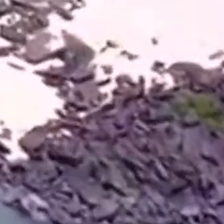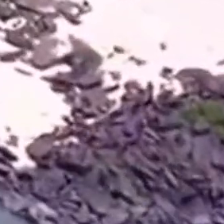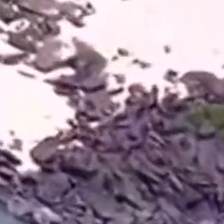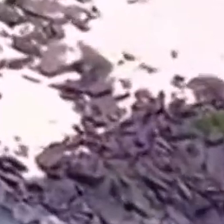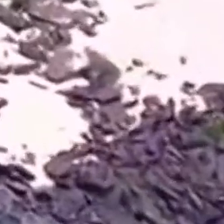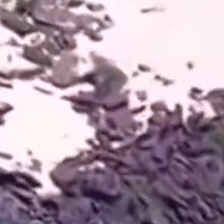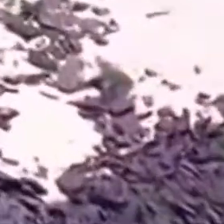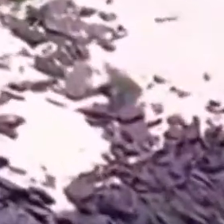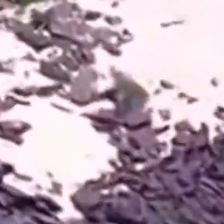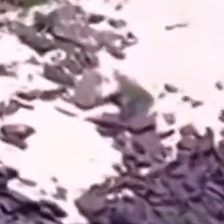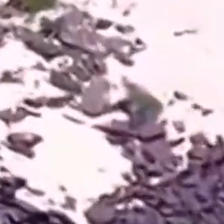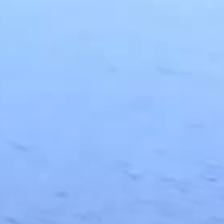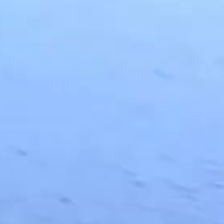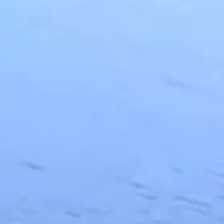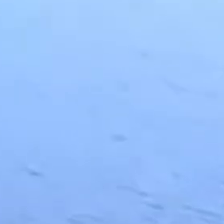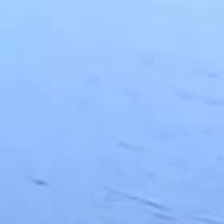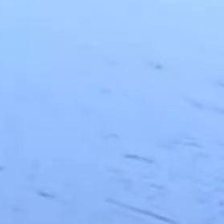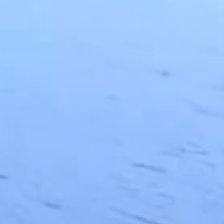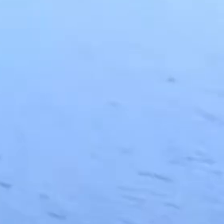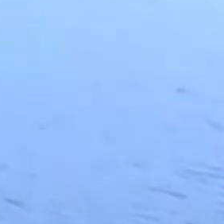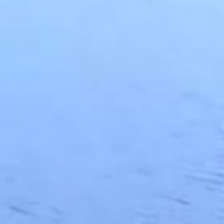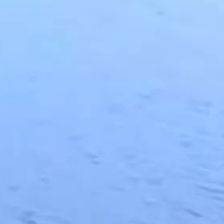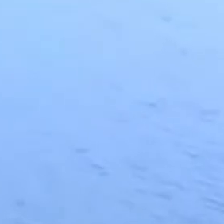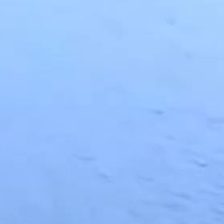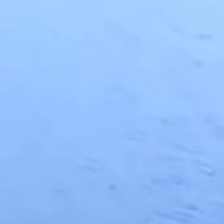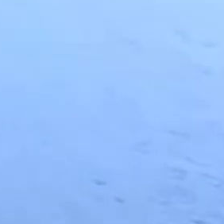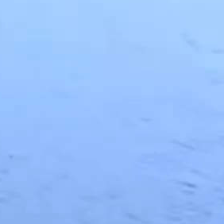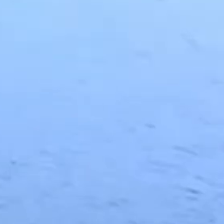wondrous water bodies,